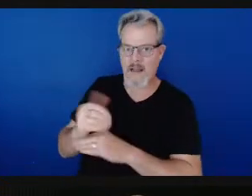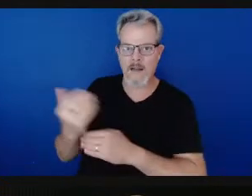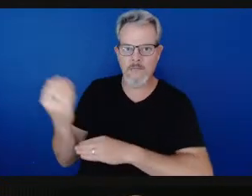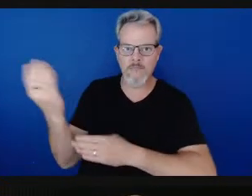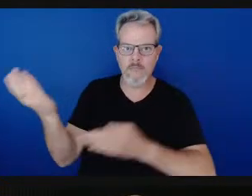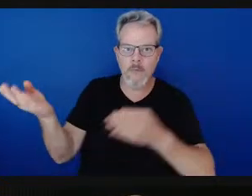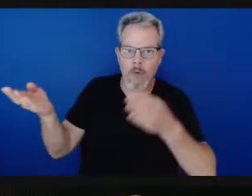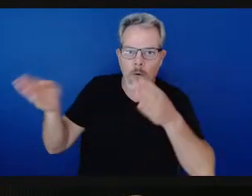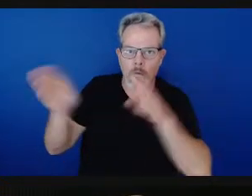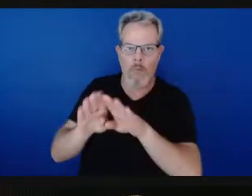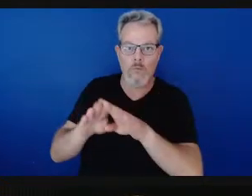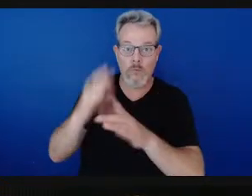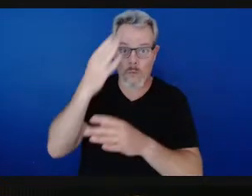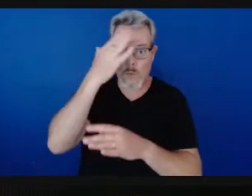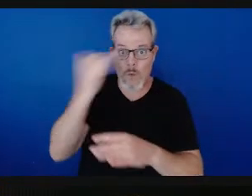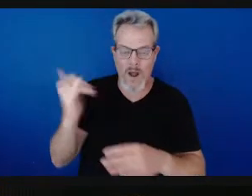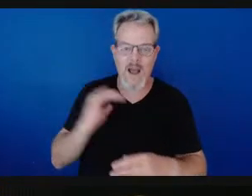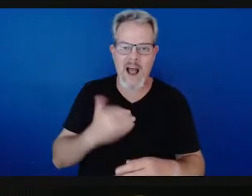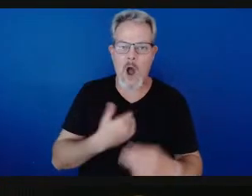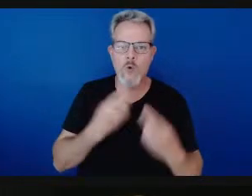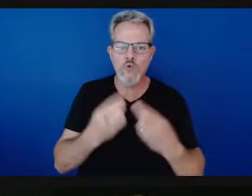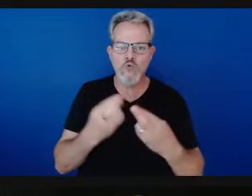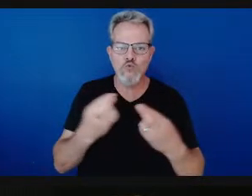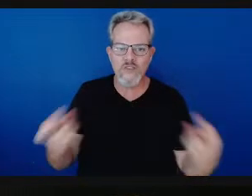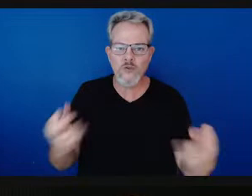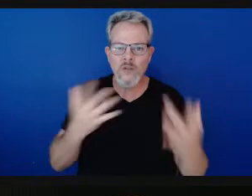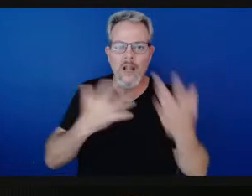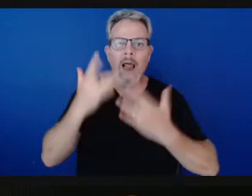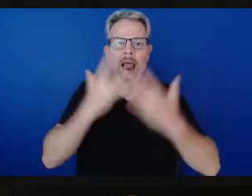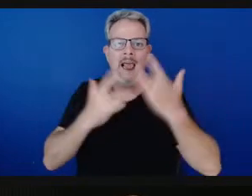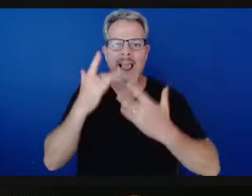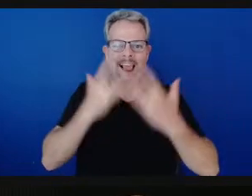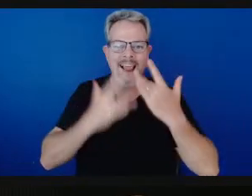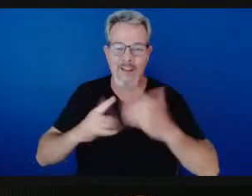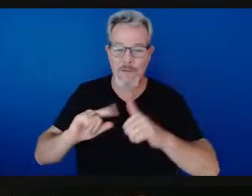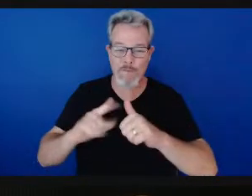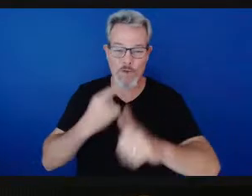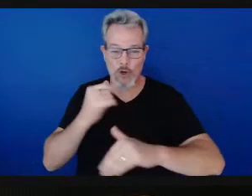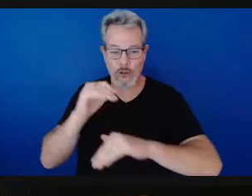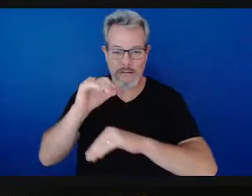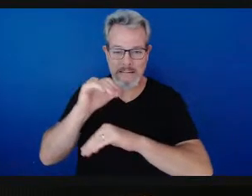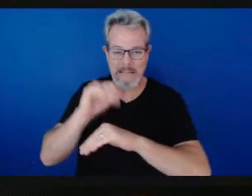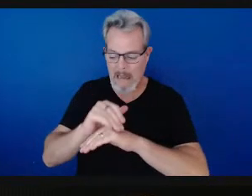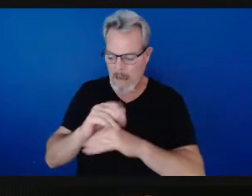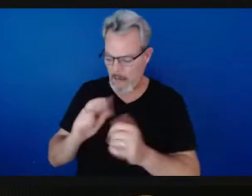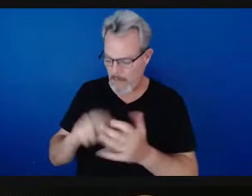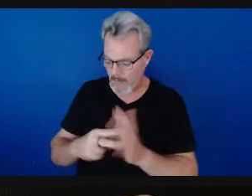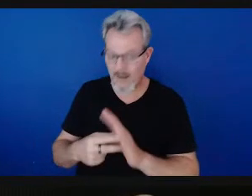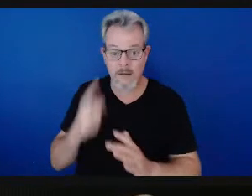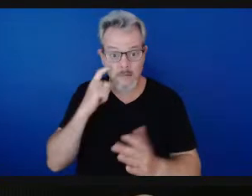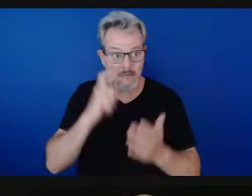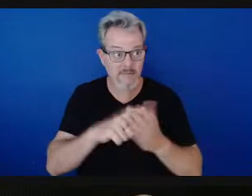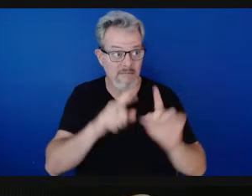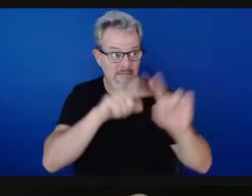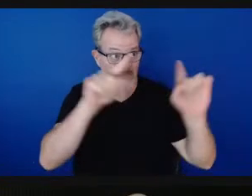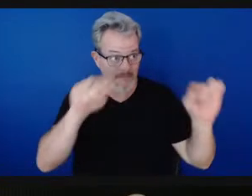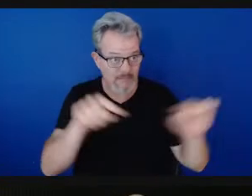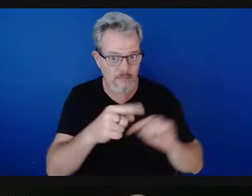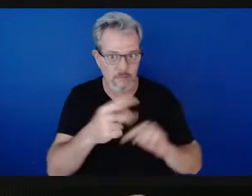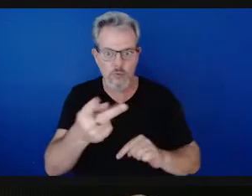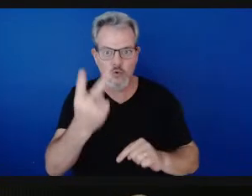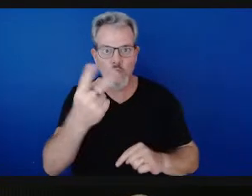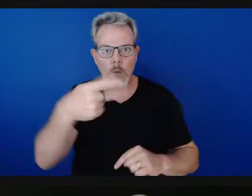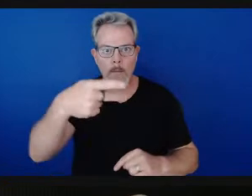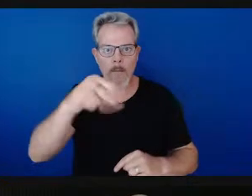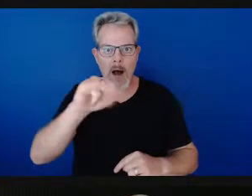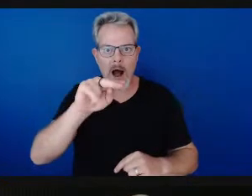resources are strained up there on those night ones, because it is just on the stream, on Two Pineapple stream up at the park